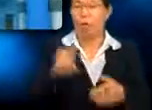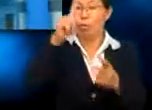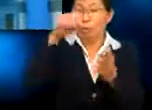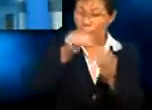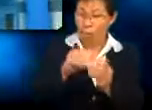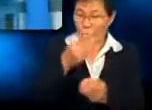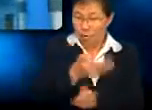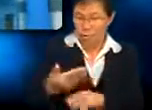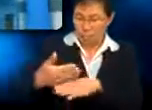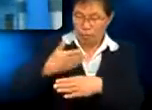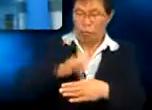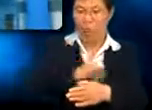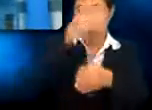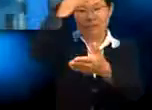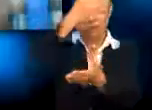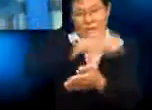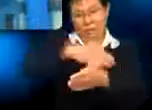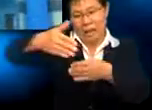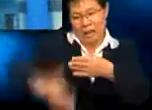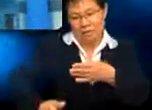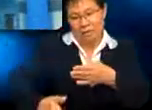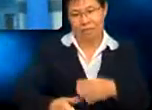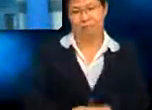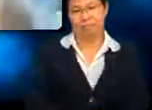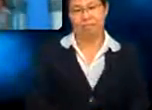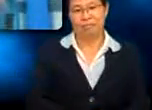more thing before I sign off.